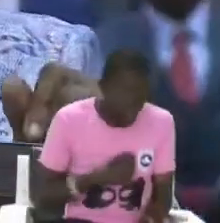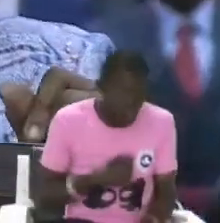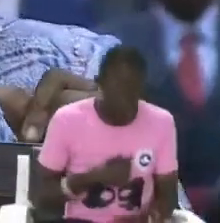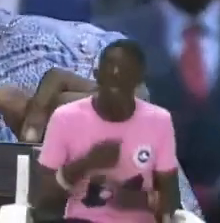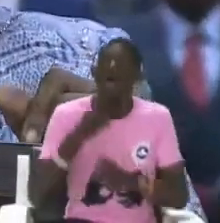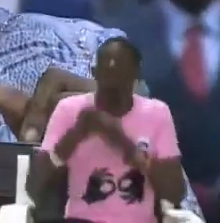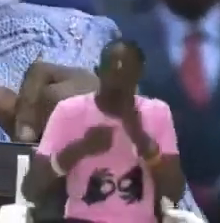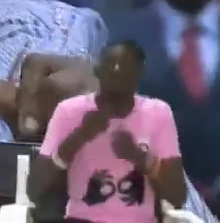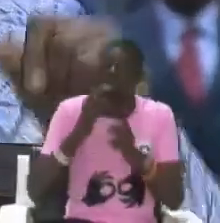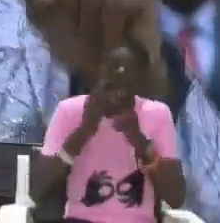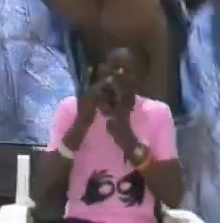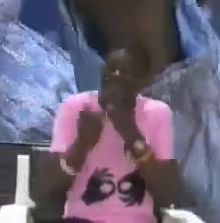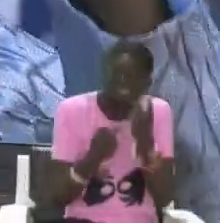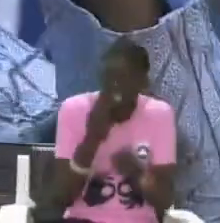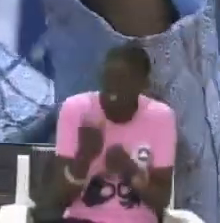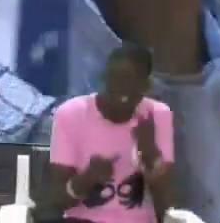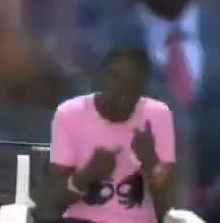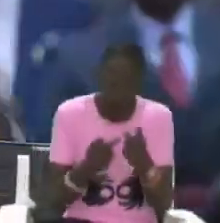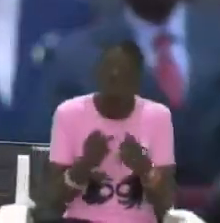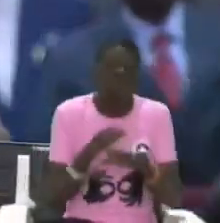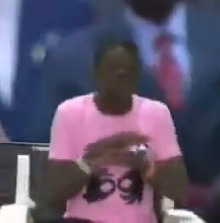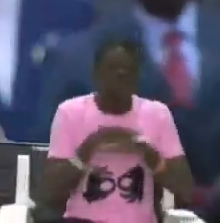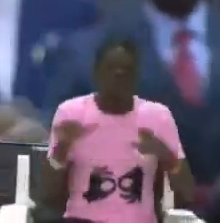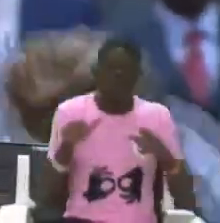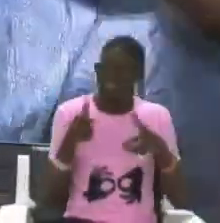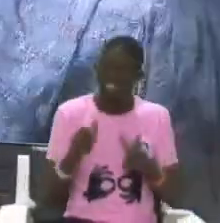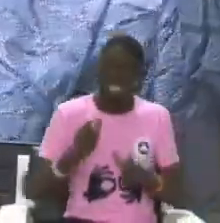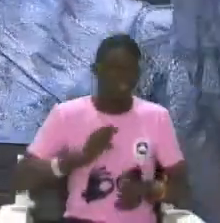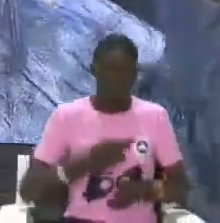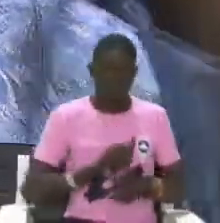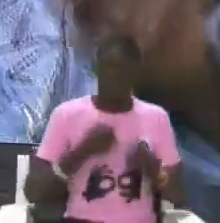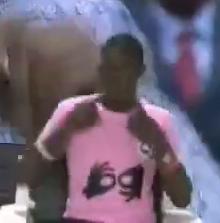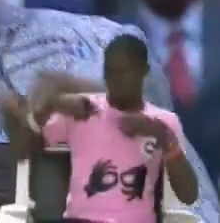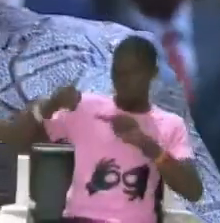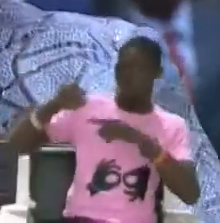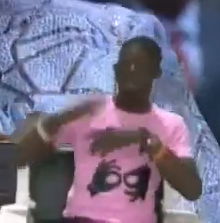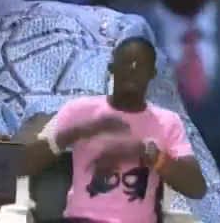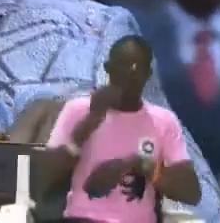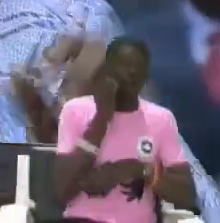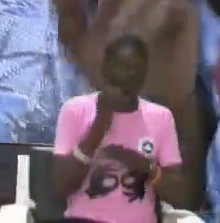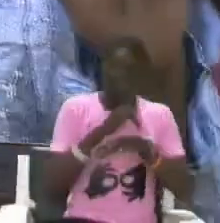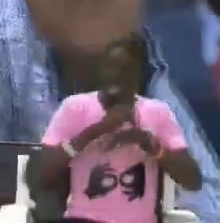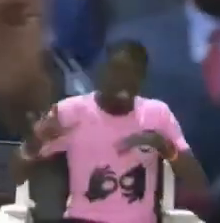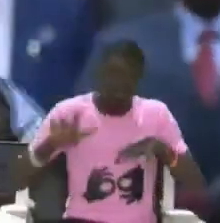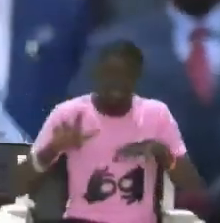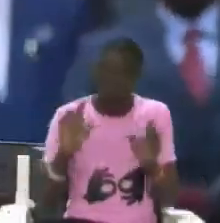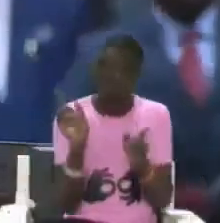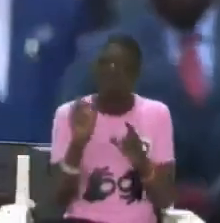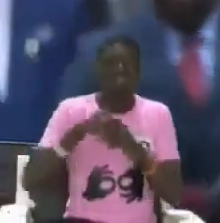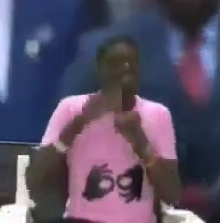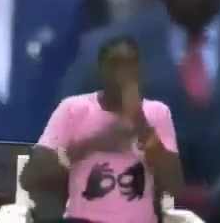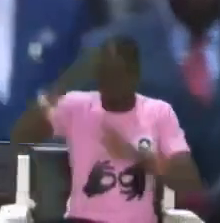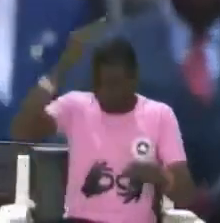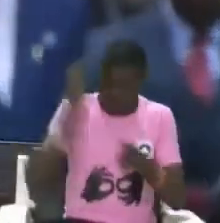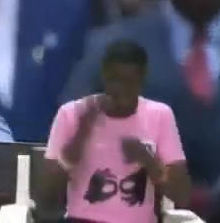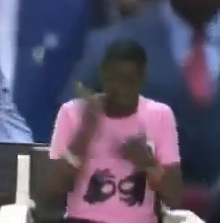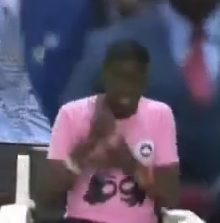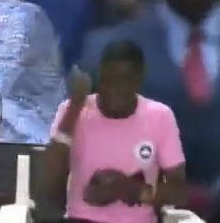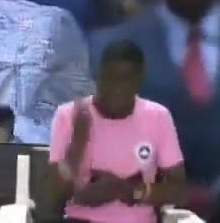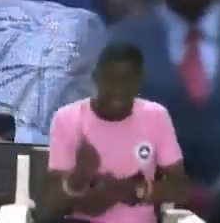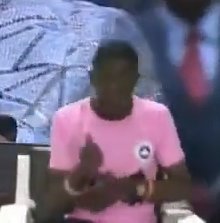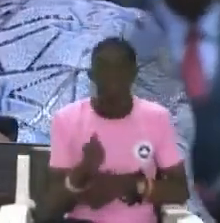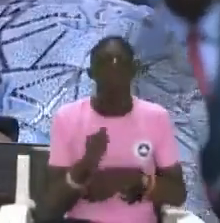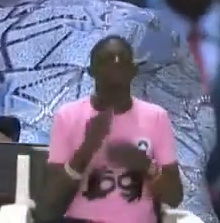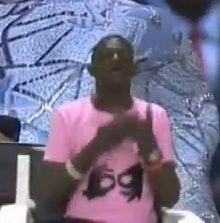us tonight. Oh, Lord, don't let us go empty-handed. Don't let us go the way we came in the name of Jesus.